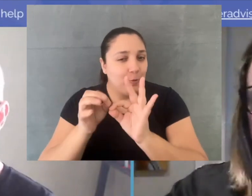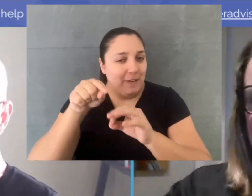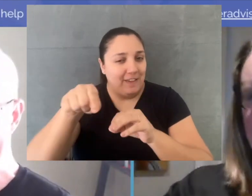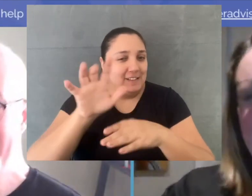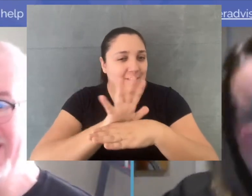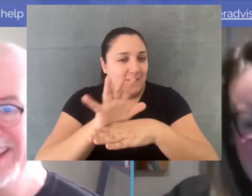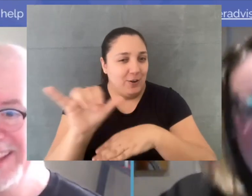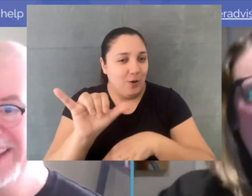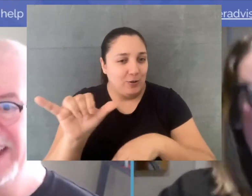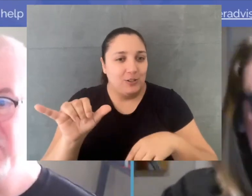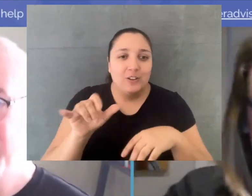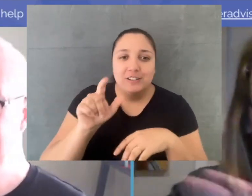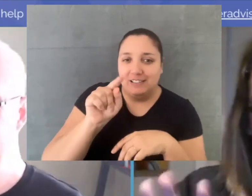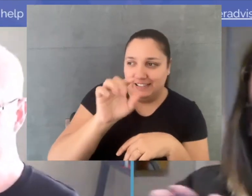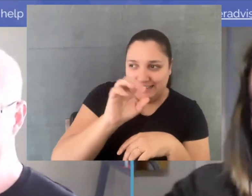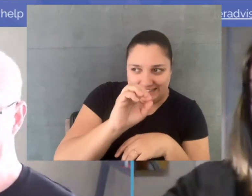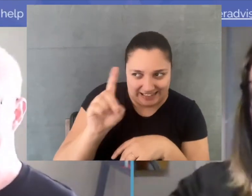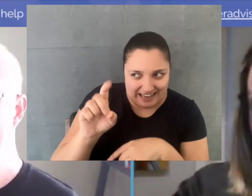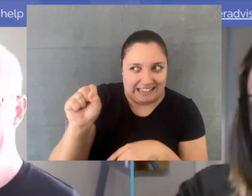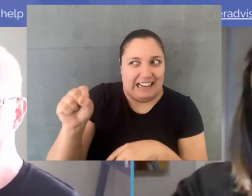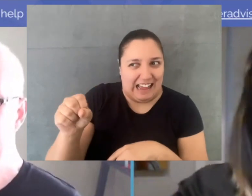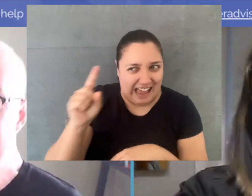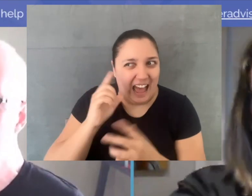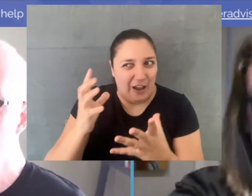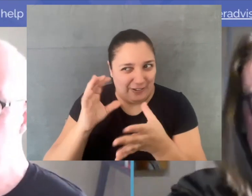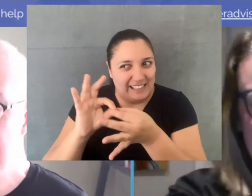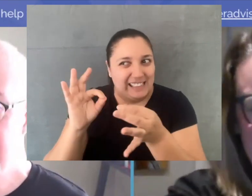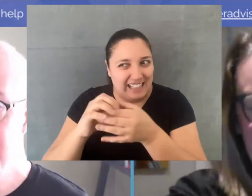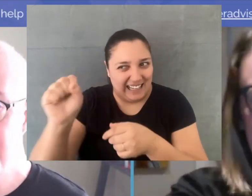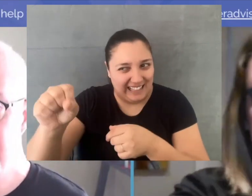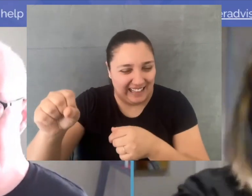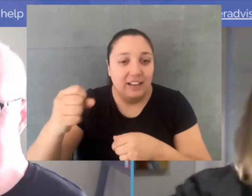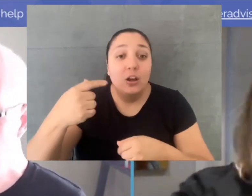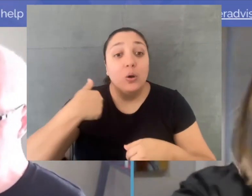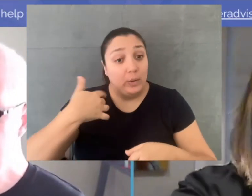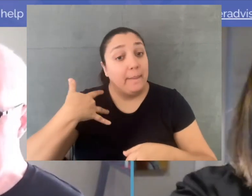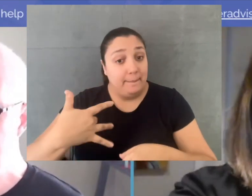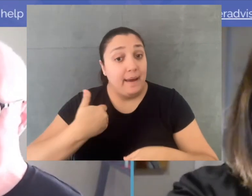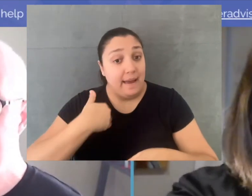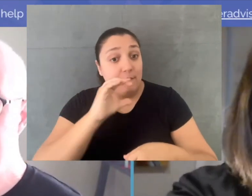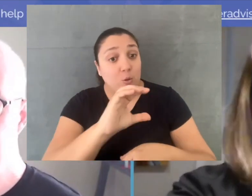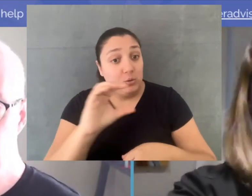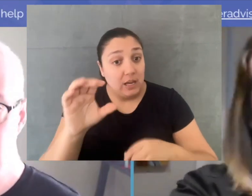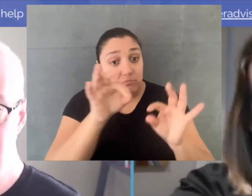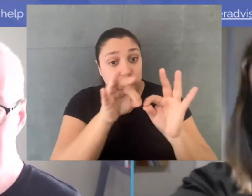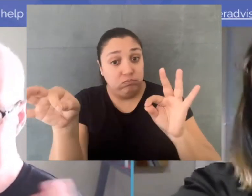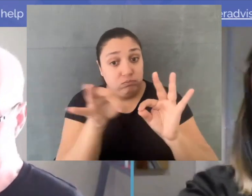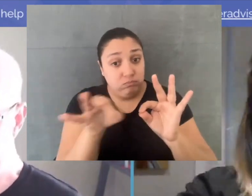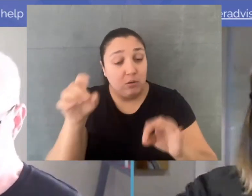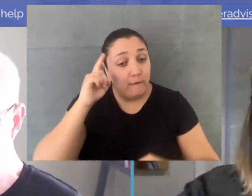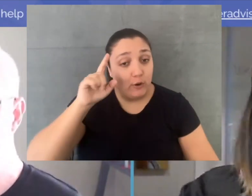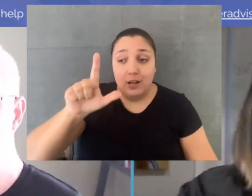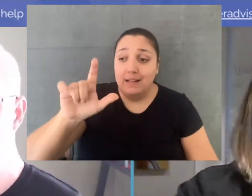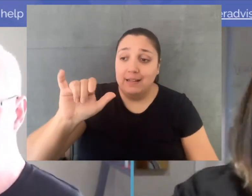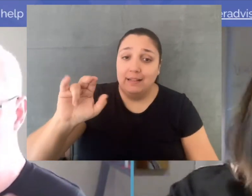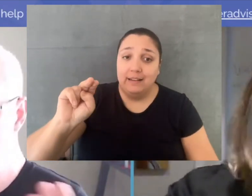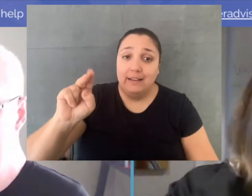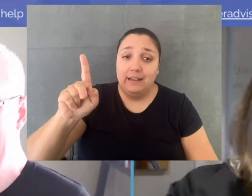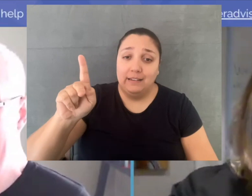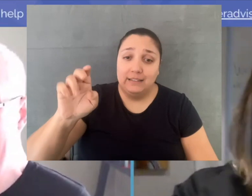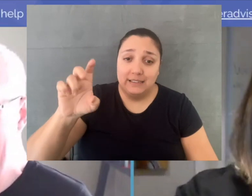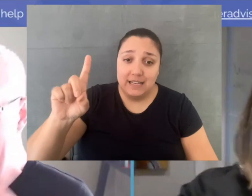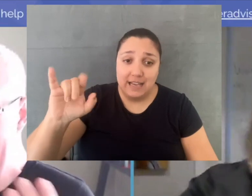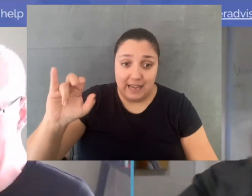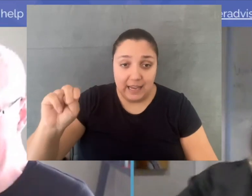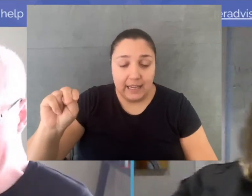make sure that is out there. Right. We have closed captioning for LinkedIn, which should